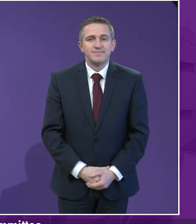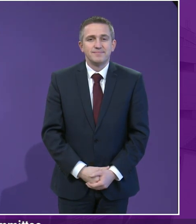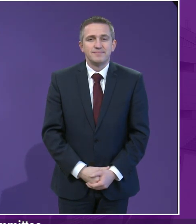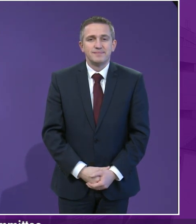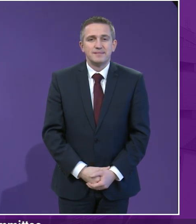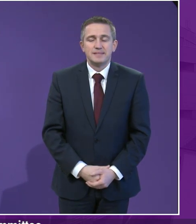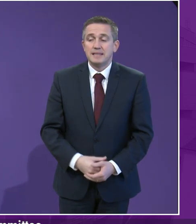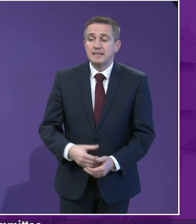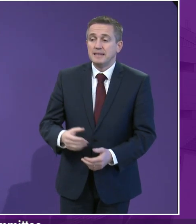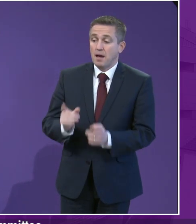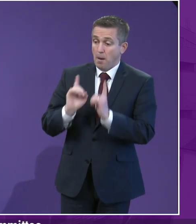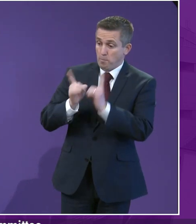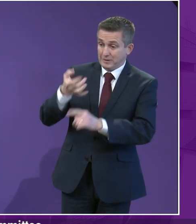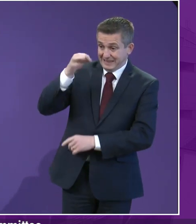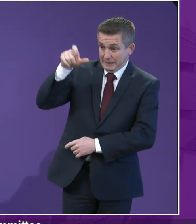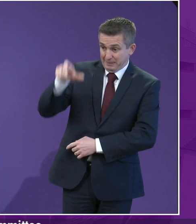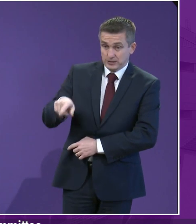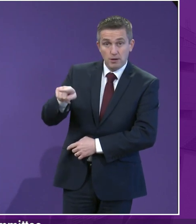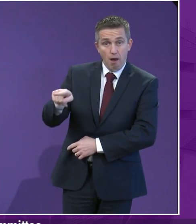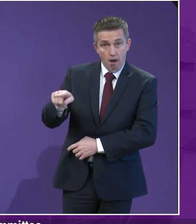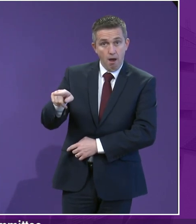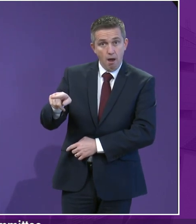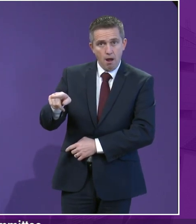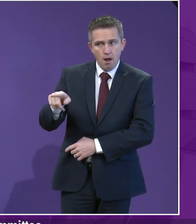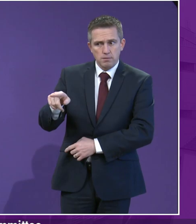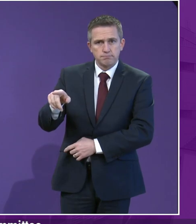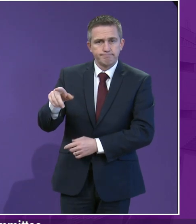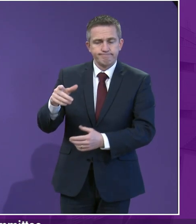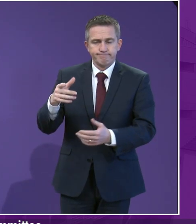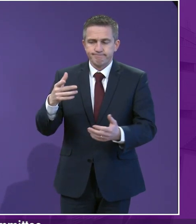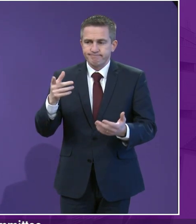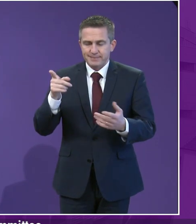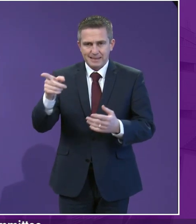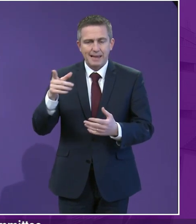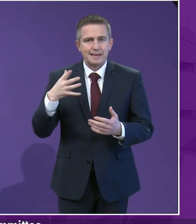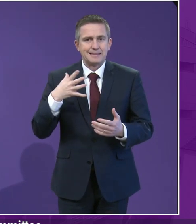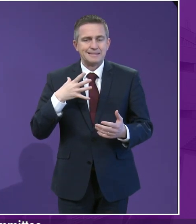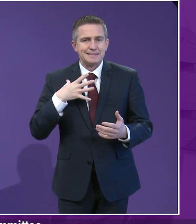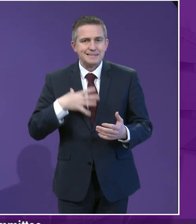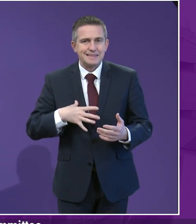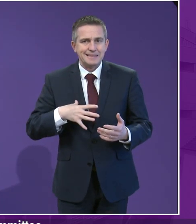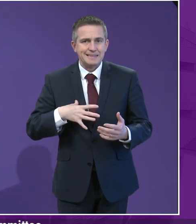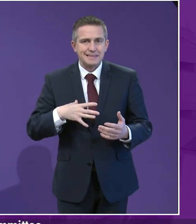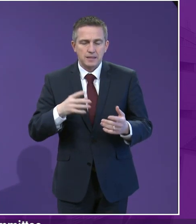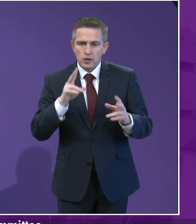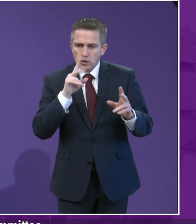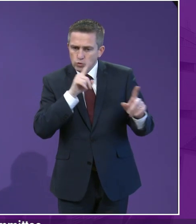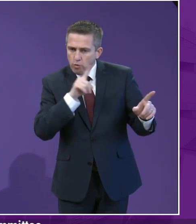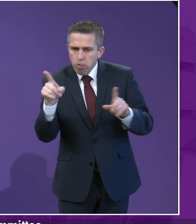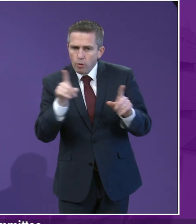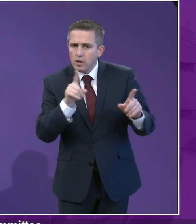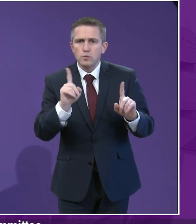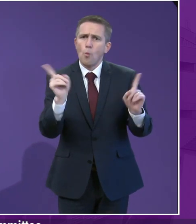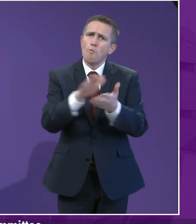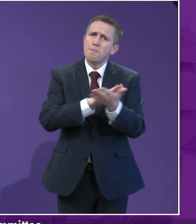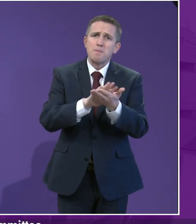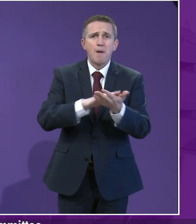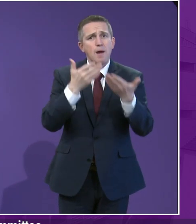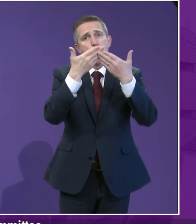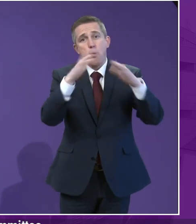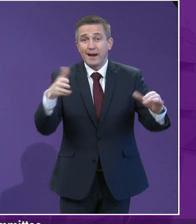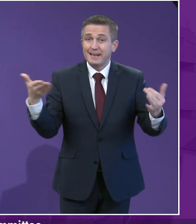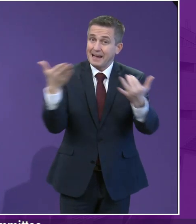were told that we'd have a commissioner for widening access. What do you see that role being, and what should we be aiming for